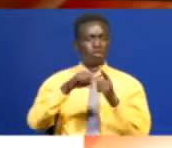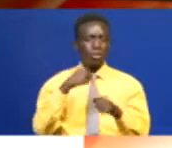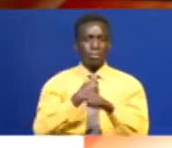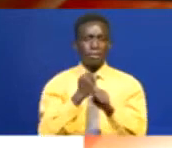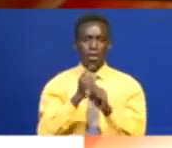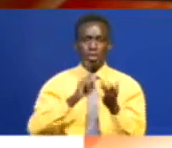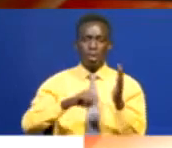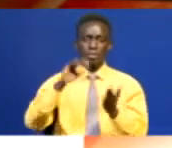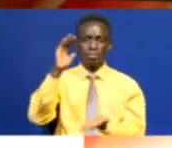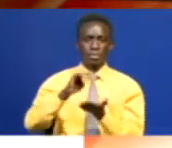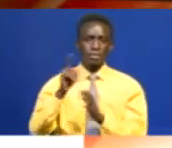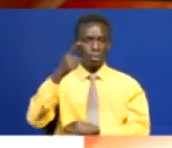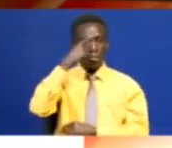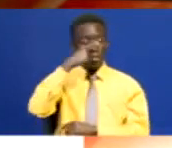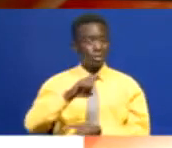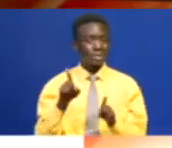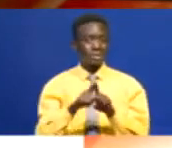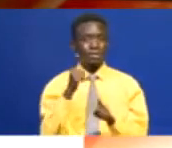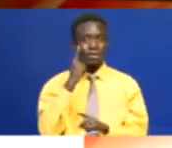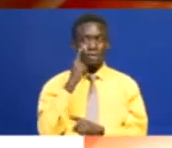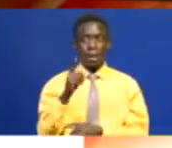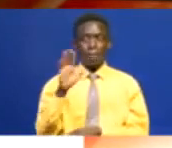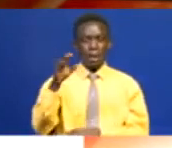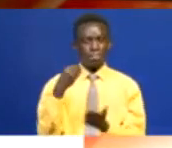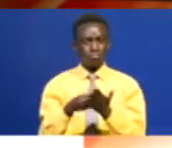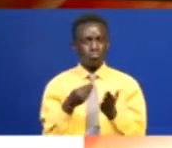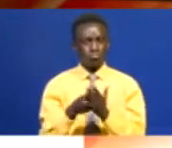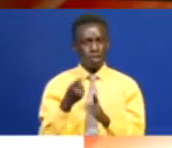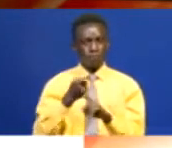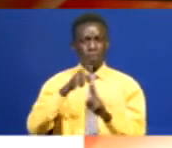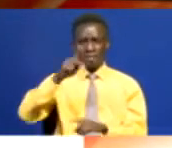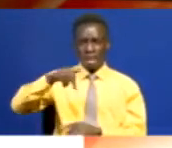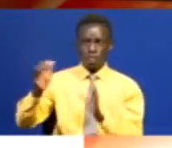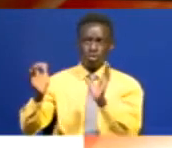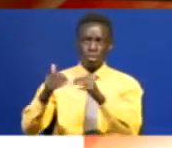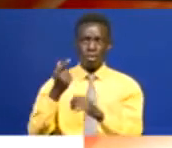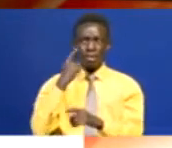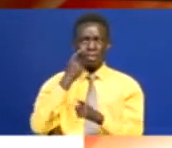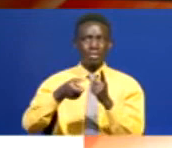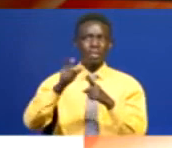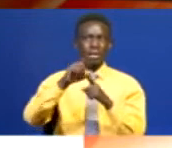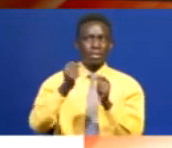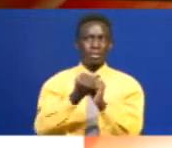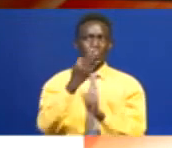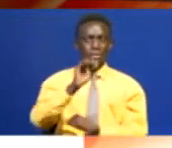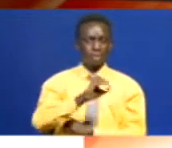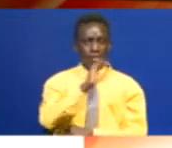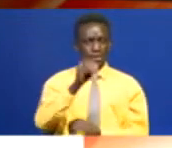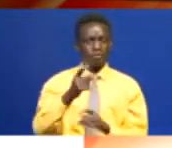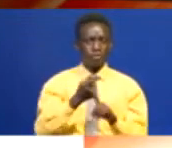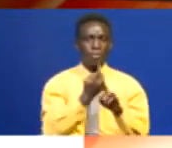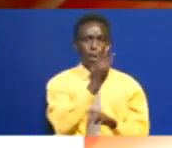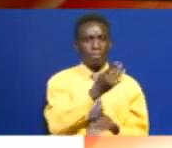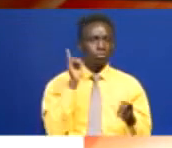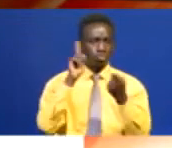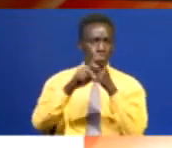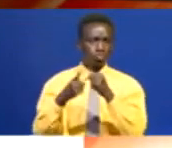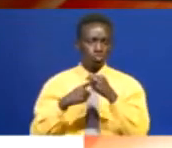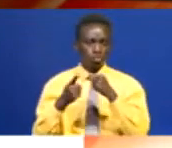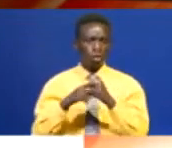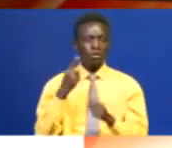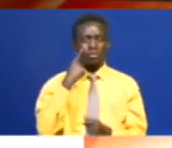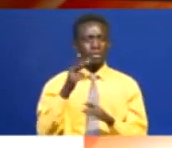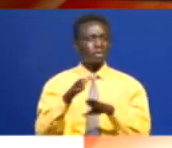Gross domestic product rose 4.3% from April to June in the same period last year, the weakest growth